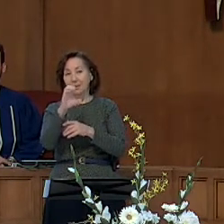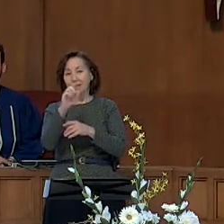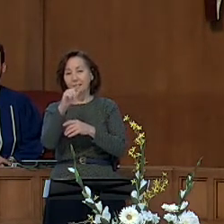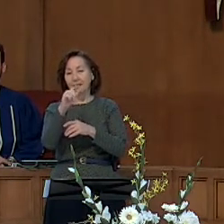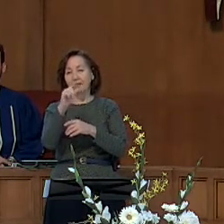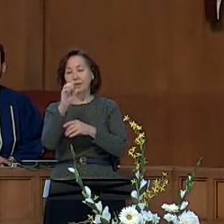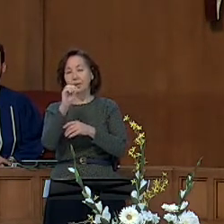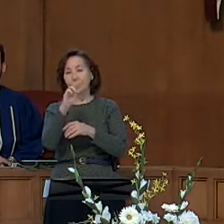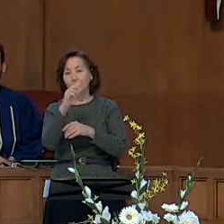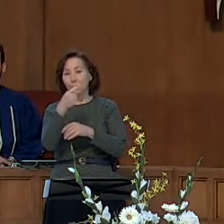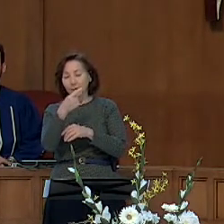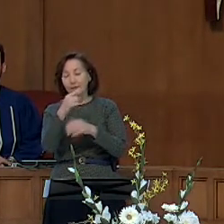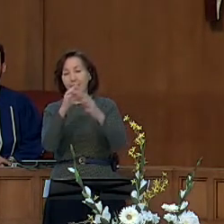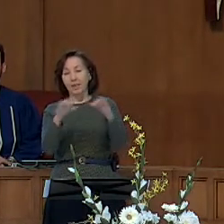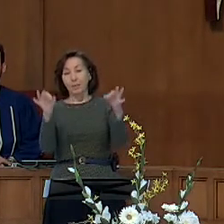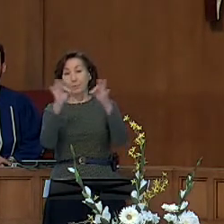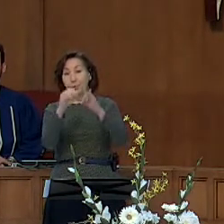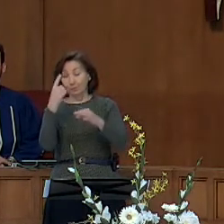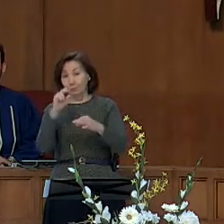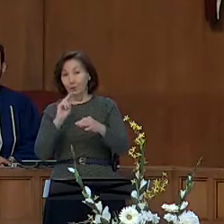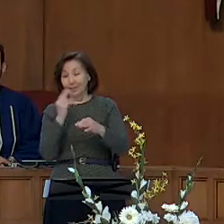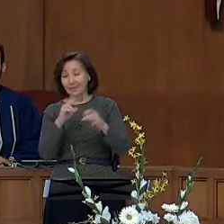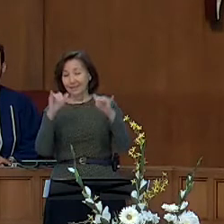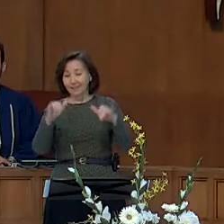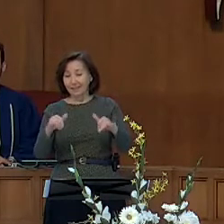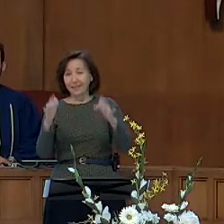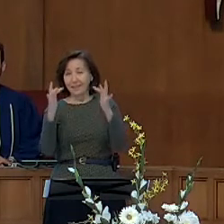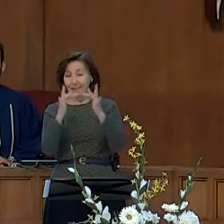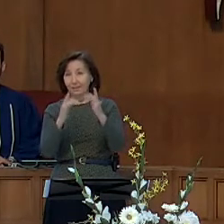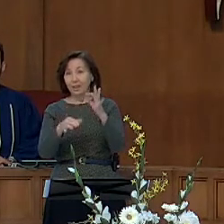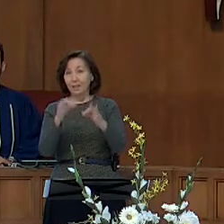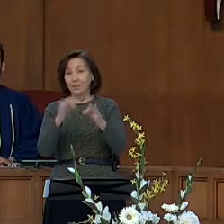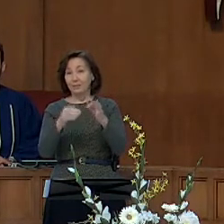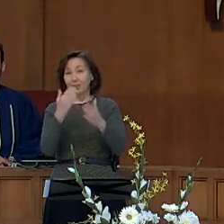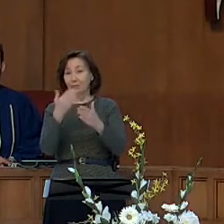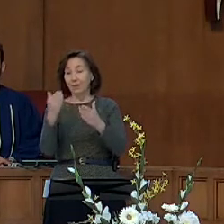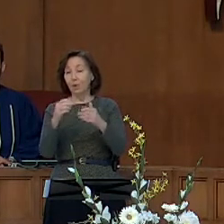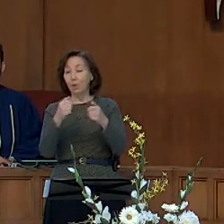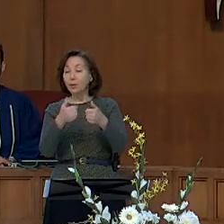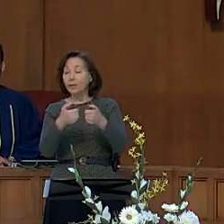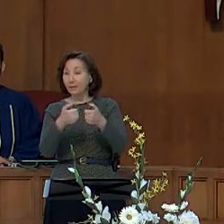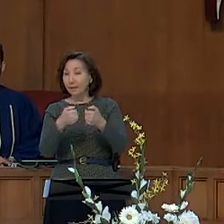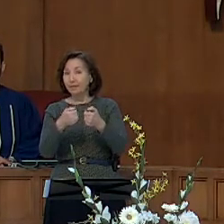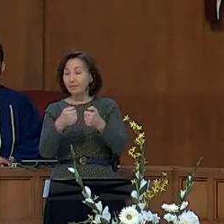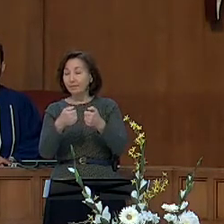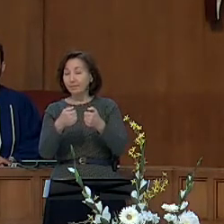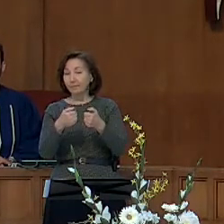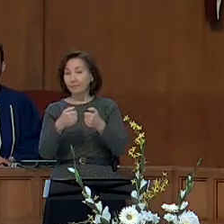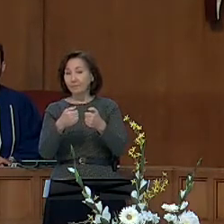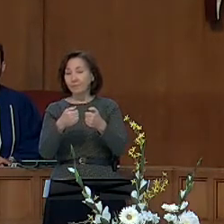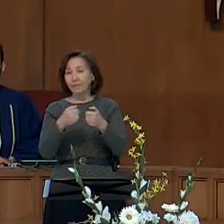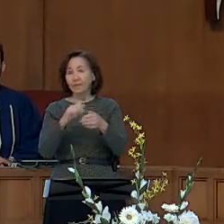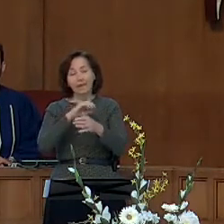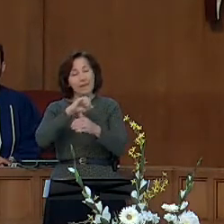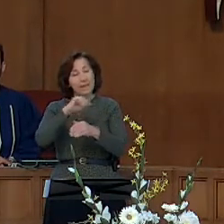That's going to be important for us to stay connected if something's going on, or you can text me. Just do that right away,